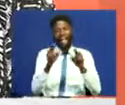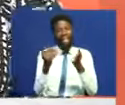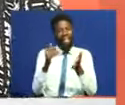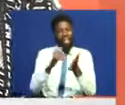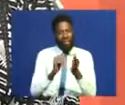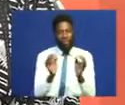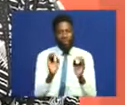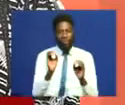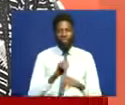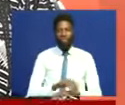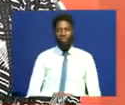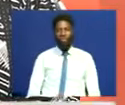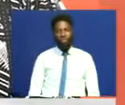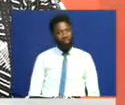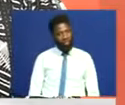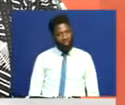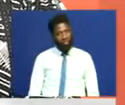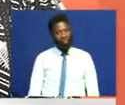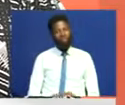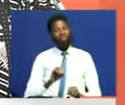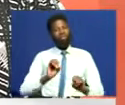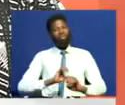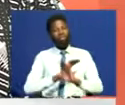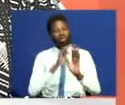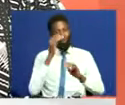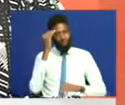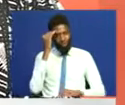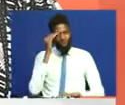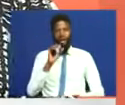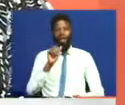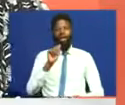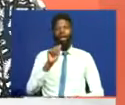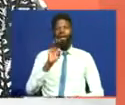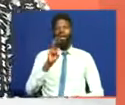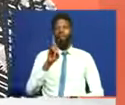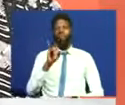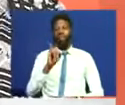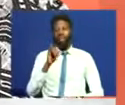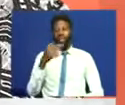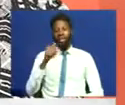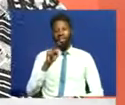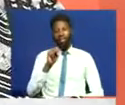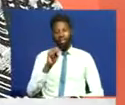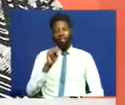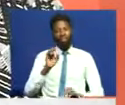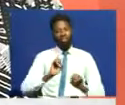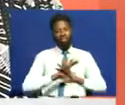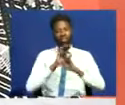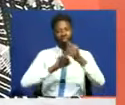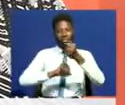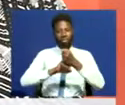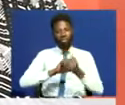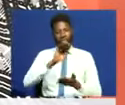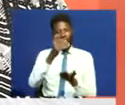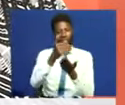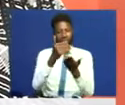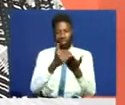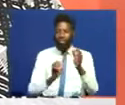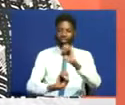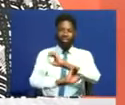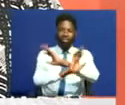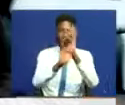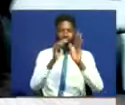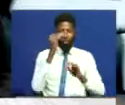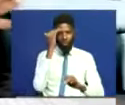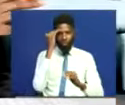okay. Let it be known, Abdiaziz Hashim is in solidarity with the initiatives that you're undertaking. Let that be on record. Let me head